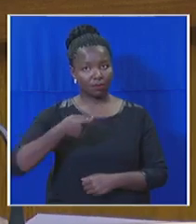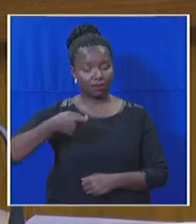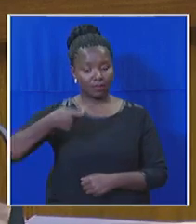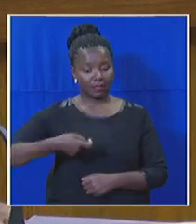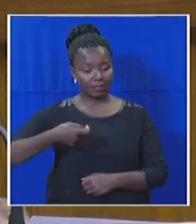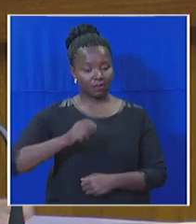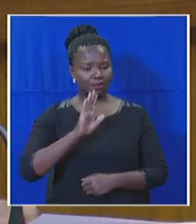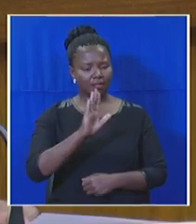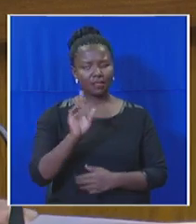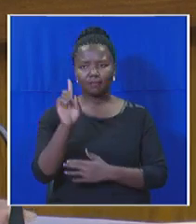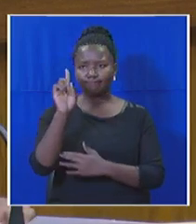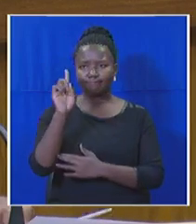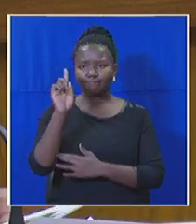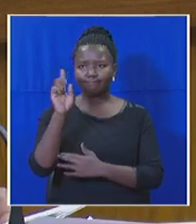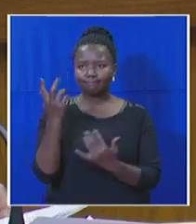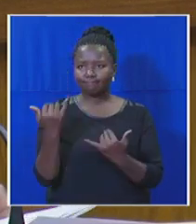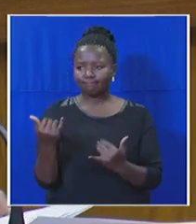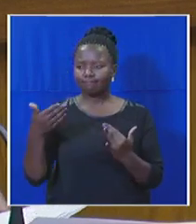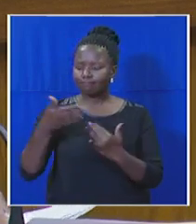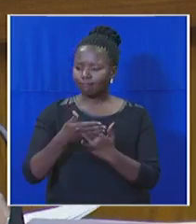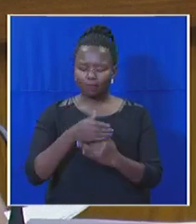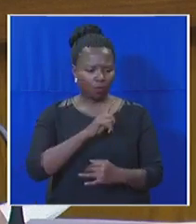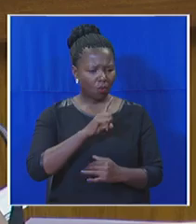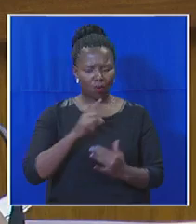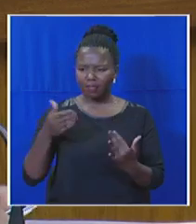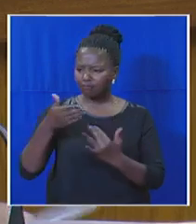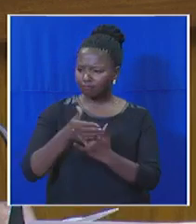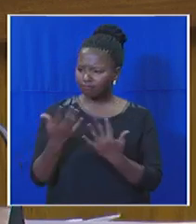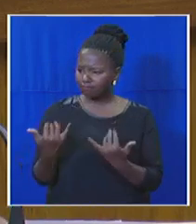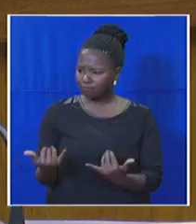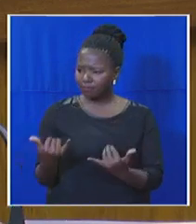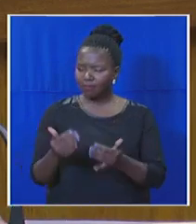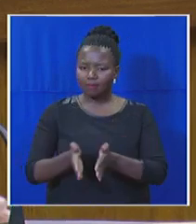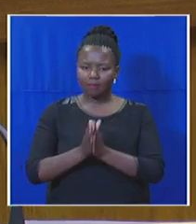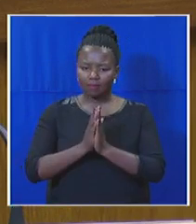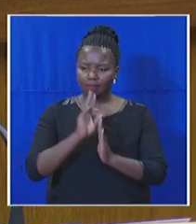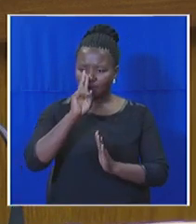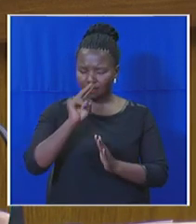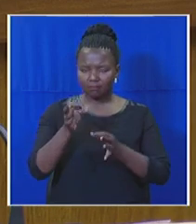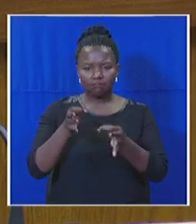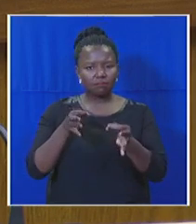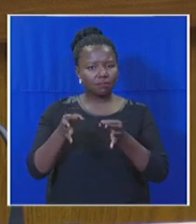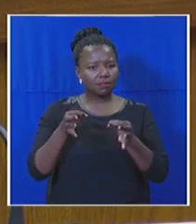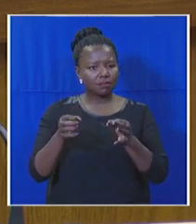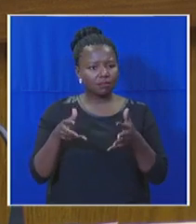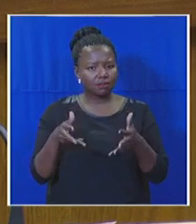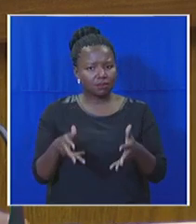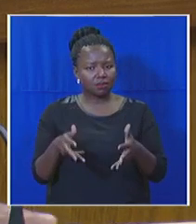on a point of order. What's the point of order? Can you please provide guidance to the